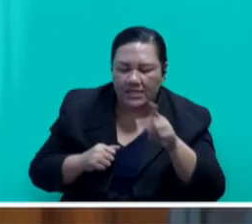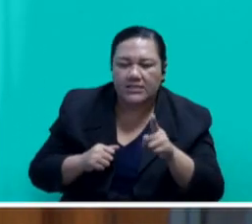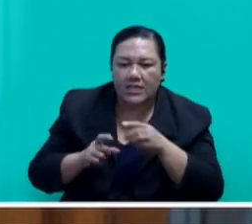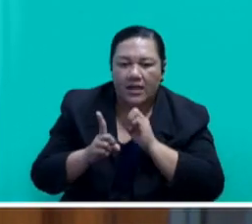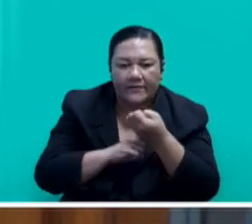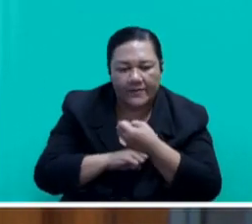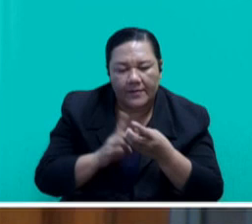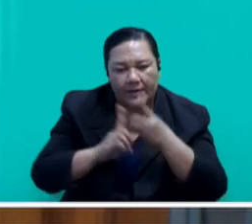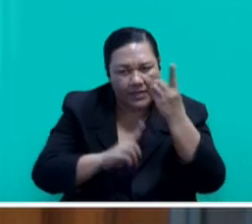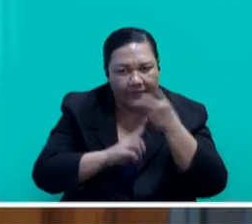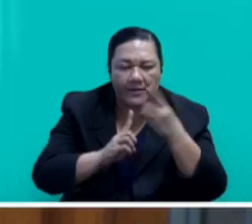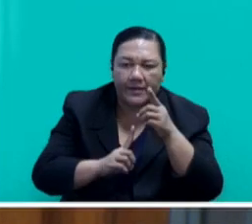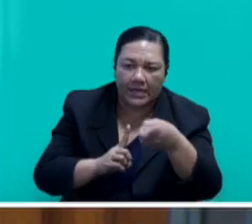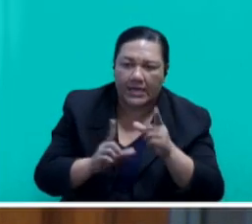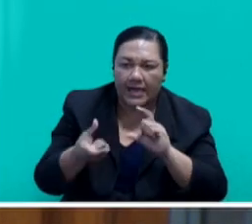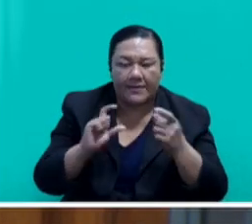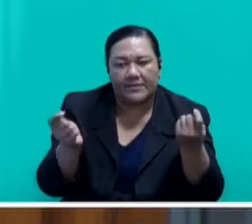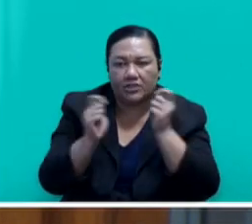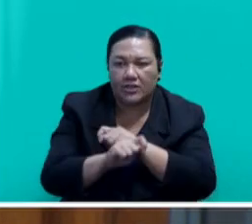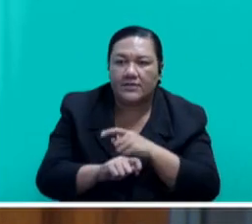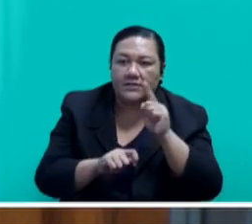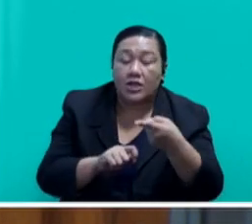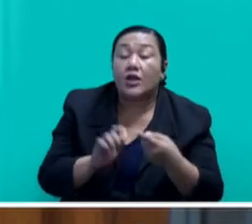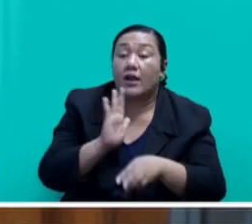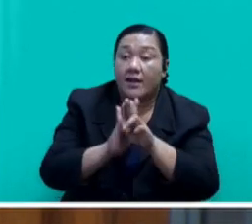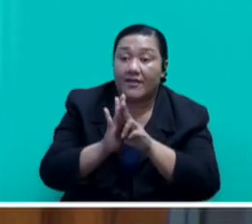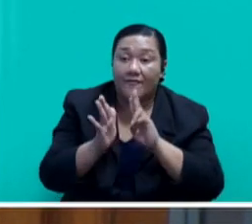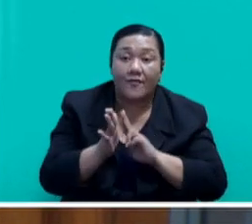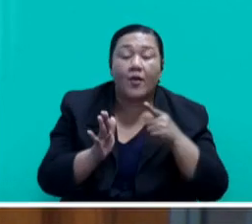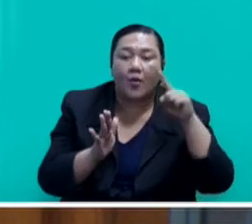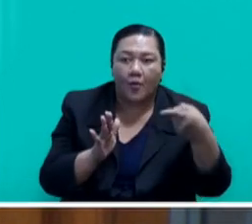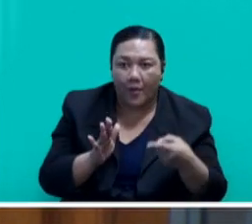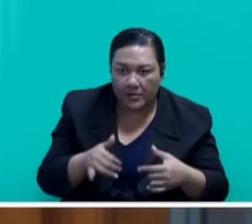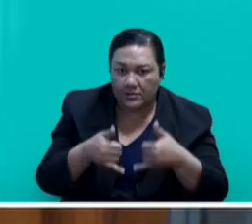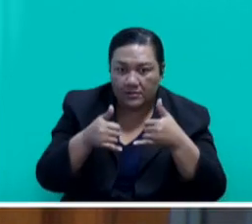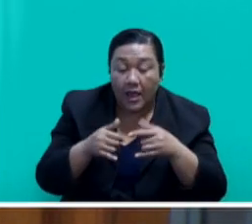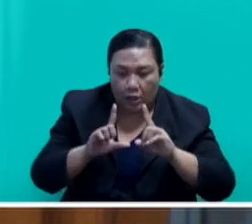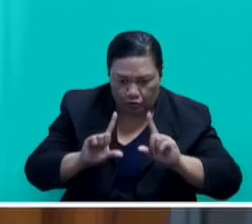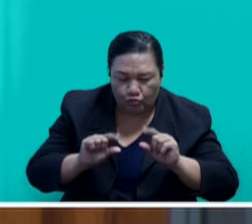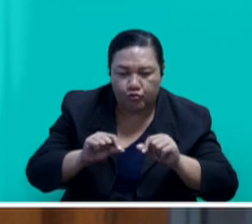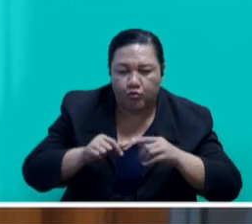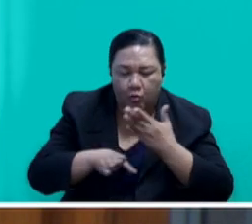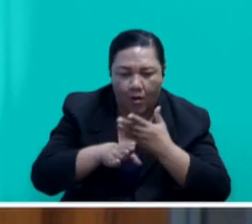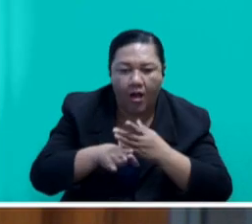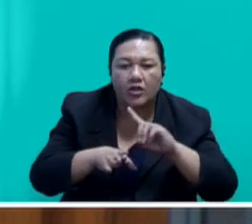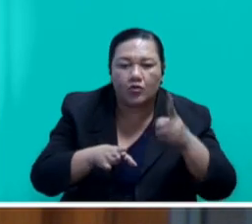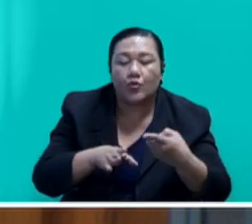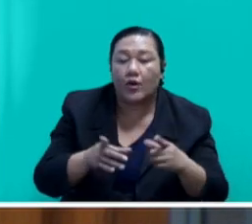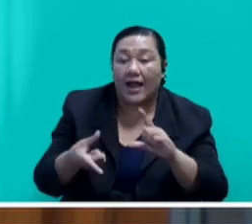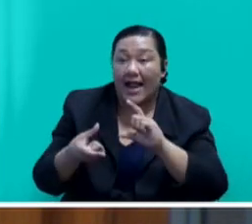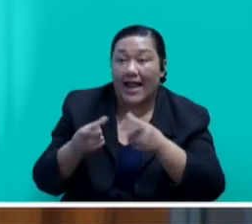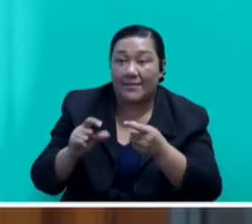change. Furthermore, the Review Act will champion all aspects in sustainable forest management, climate change,